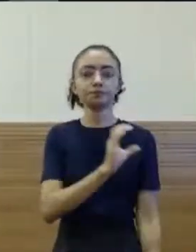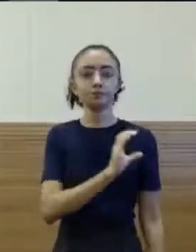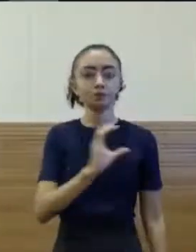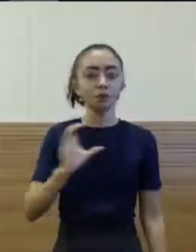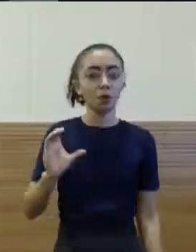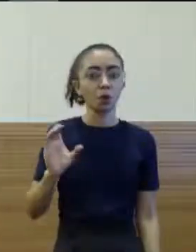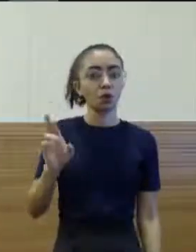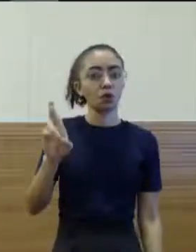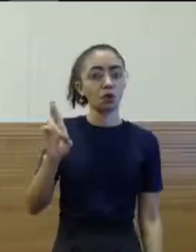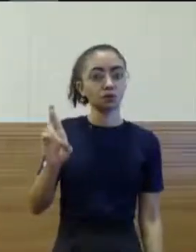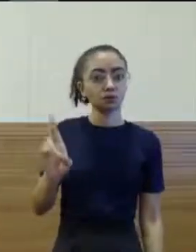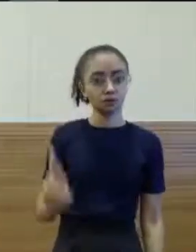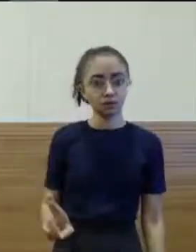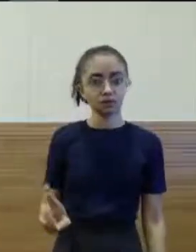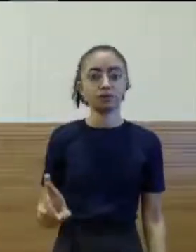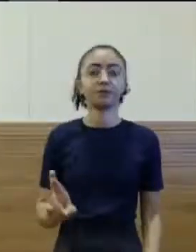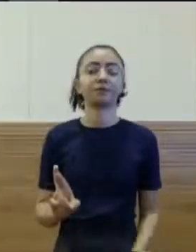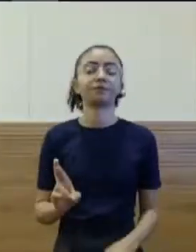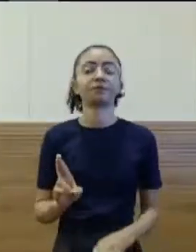Rica